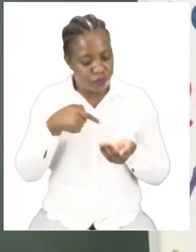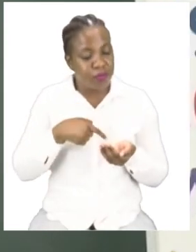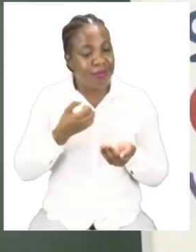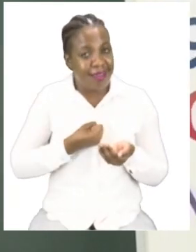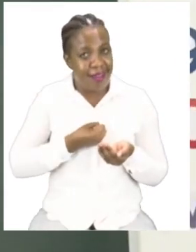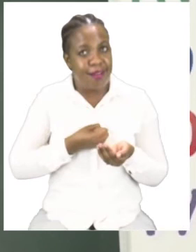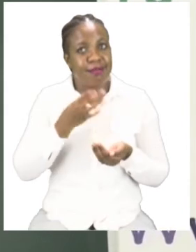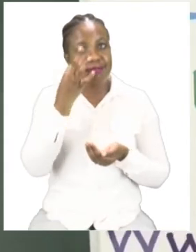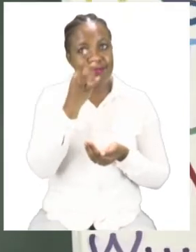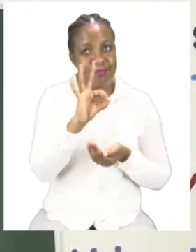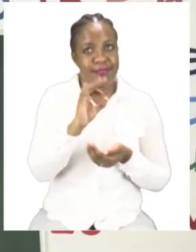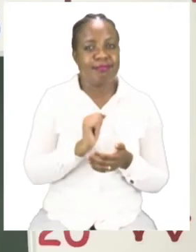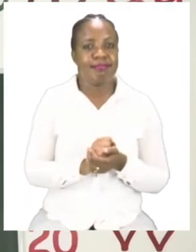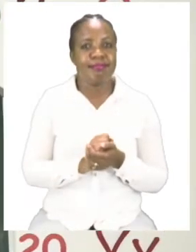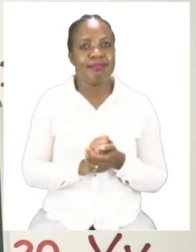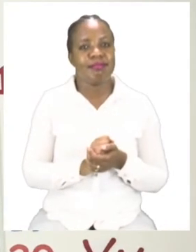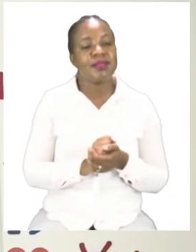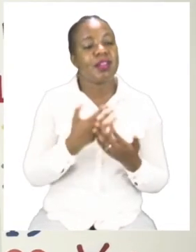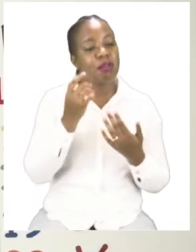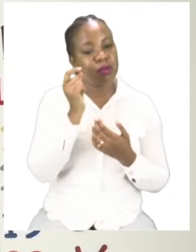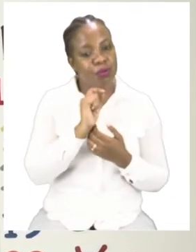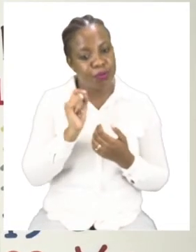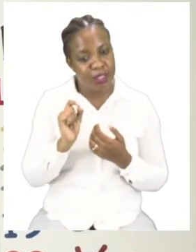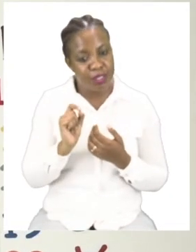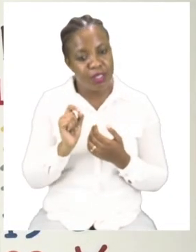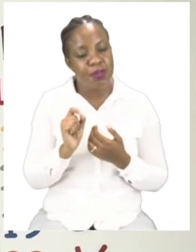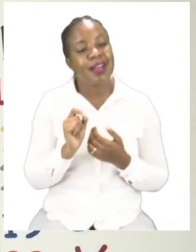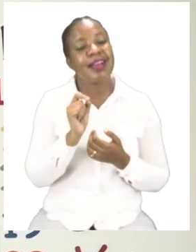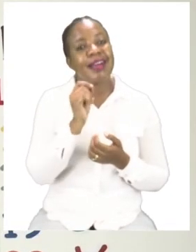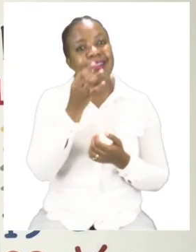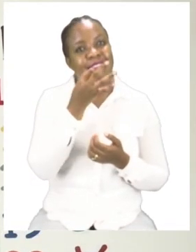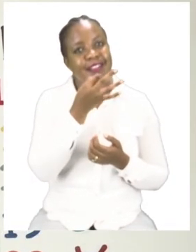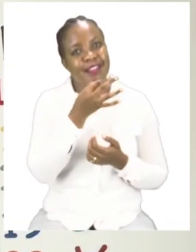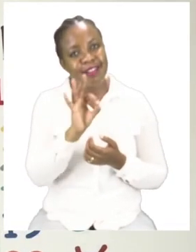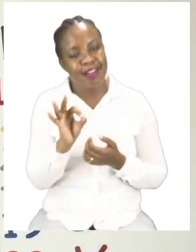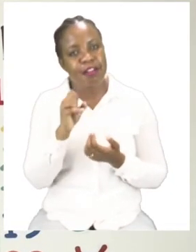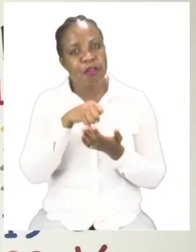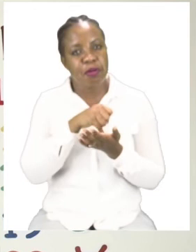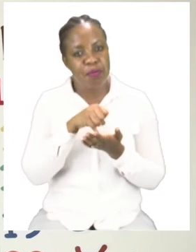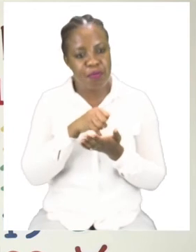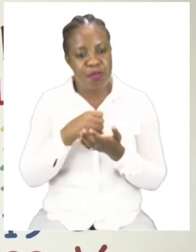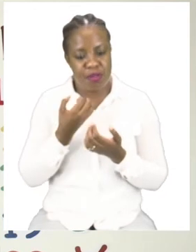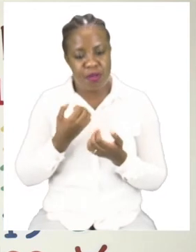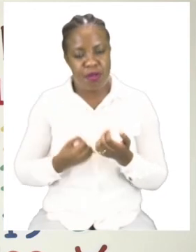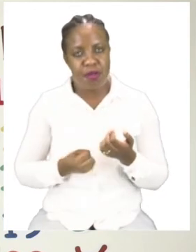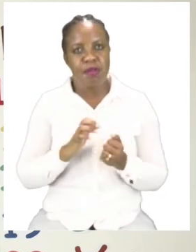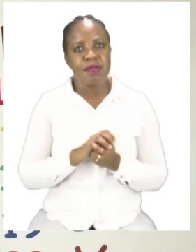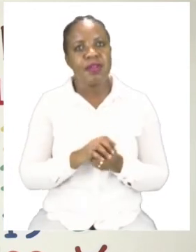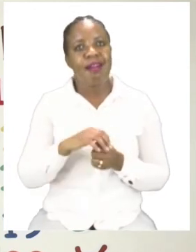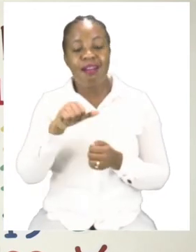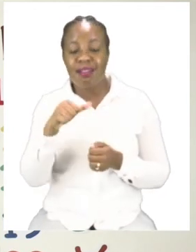also fill in that there are 9 biscuits left. The rest you're going to read and